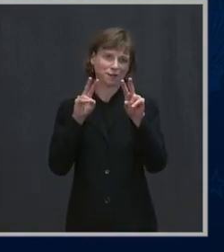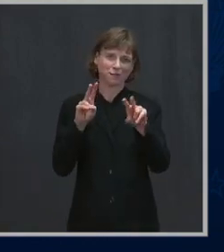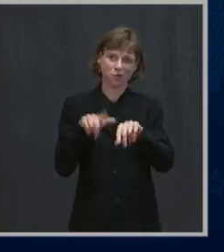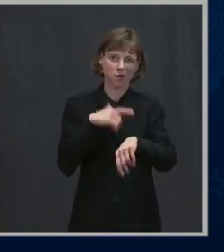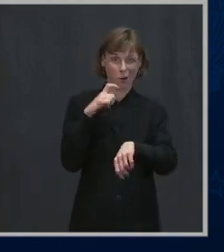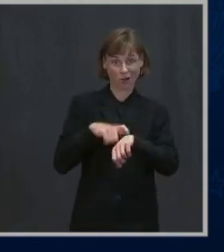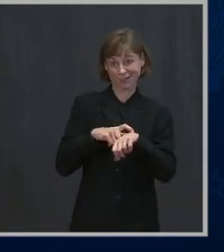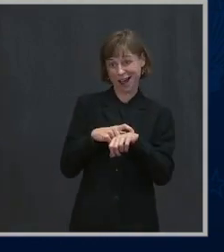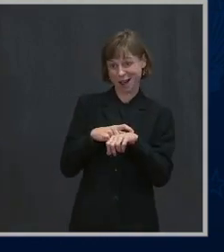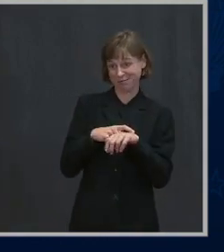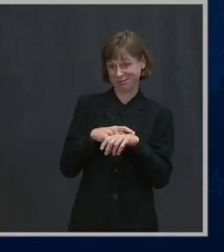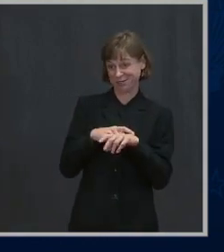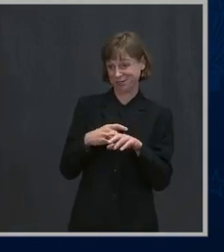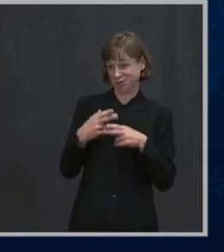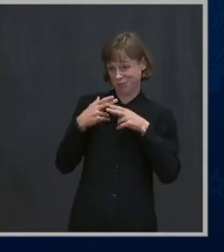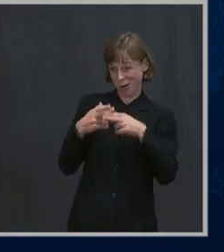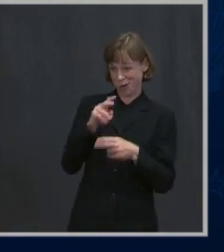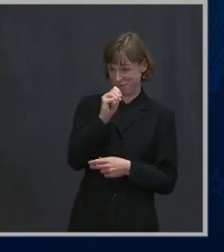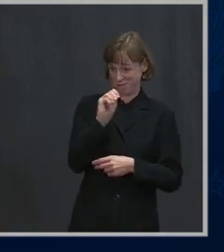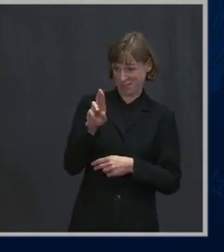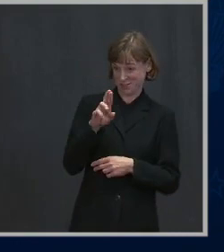to call you mr secretary